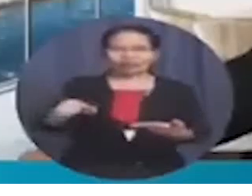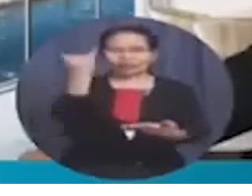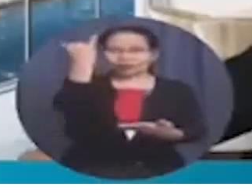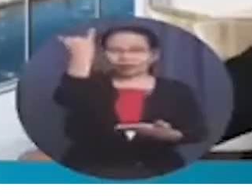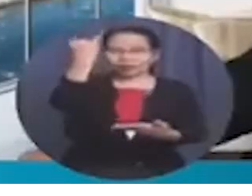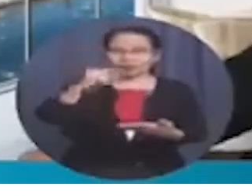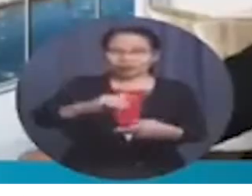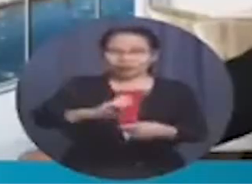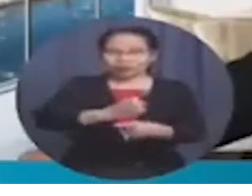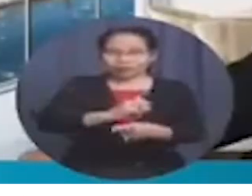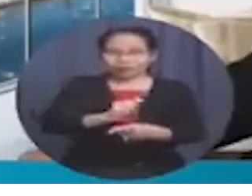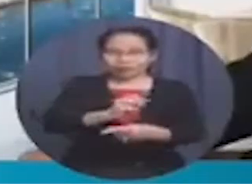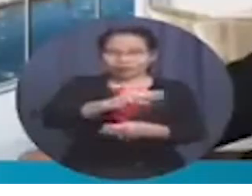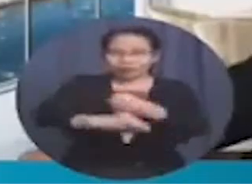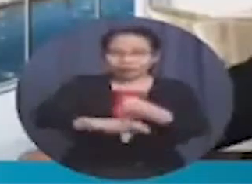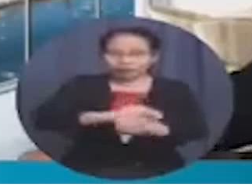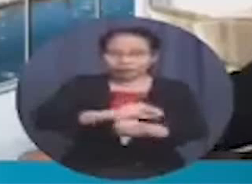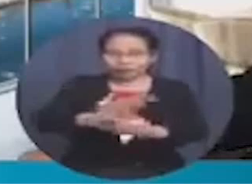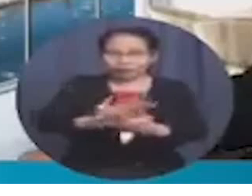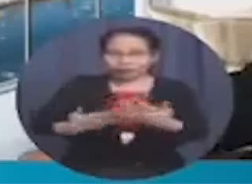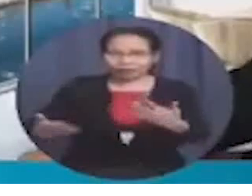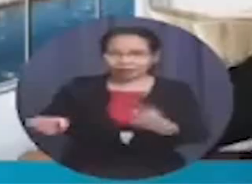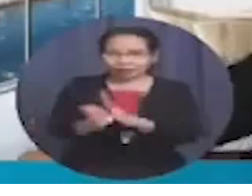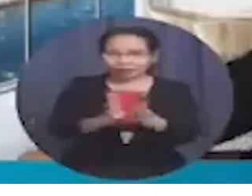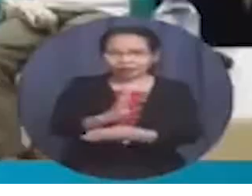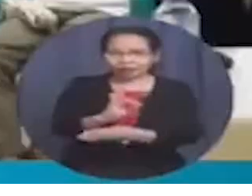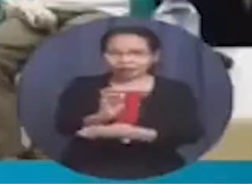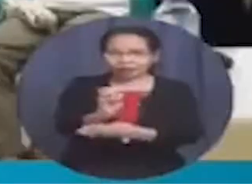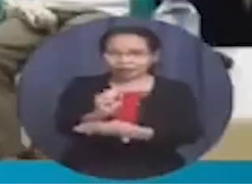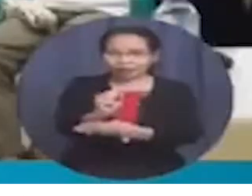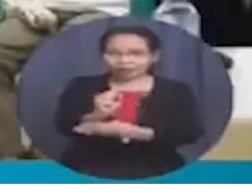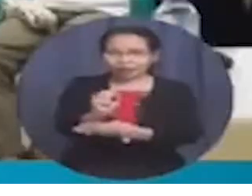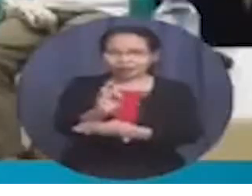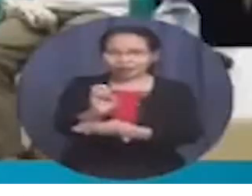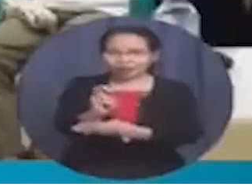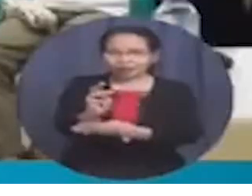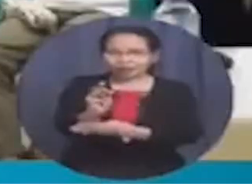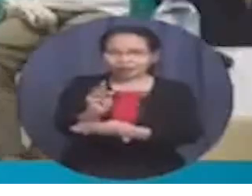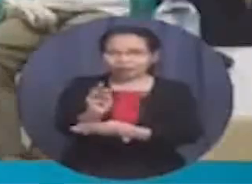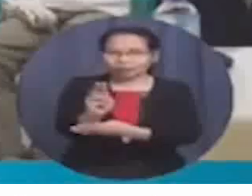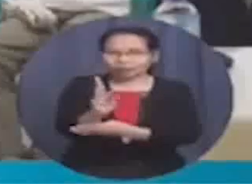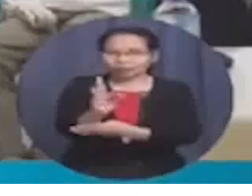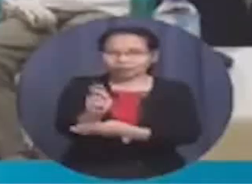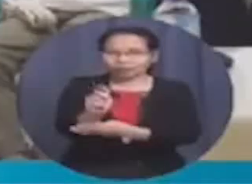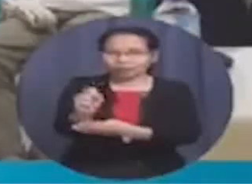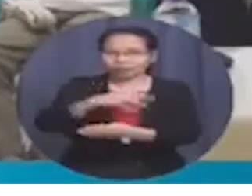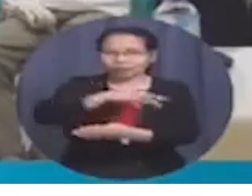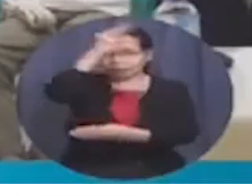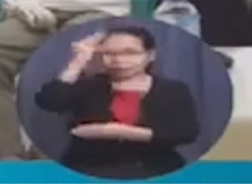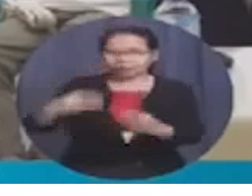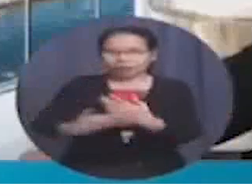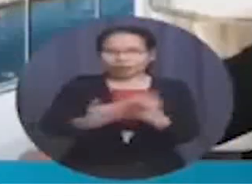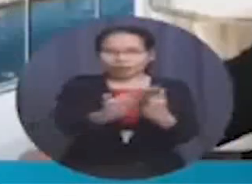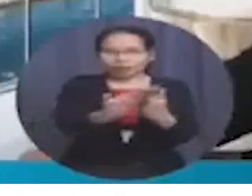in the universe, became a fetus in the womb of Mary. And being delivered by Mary,